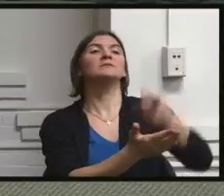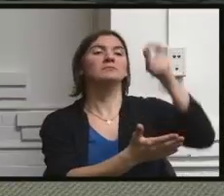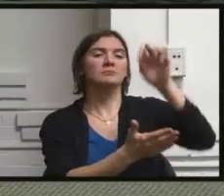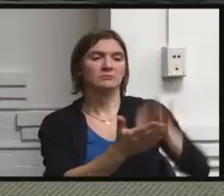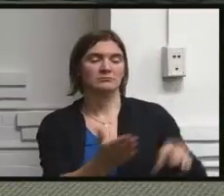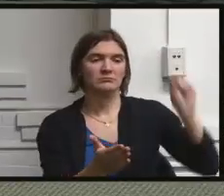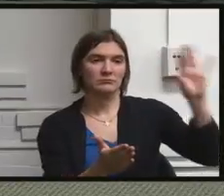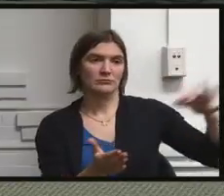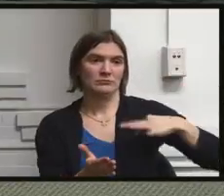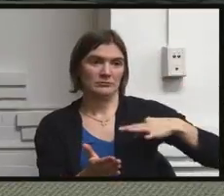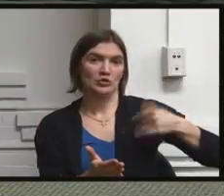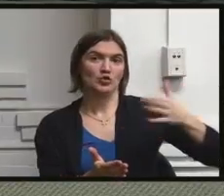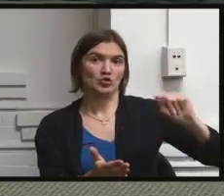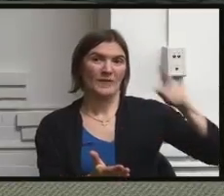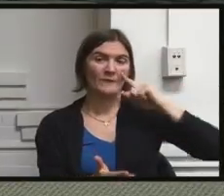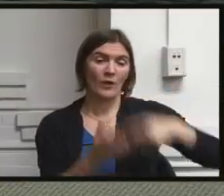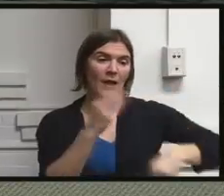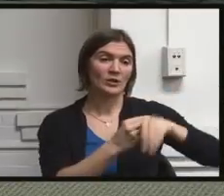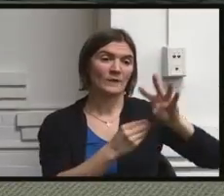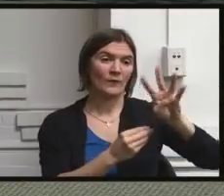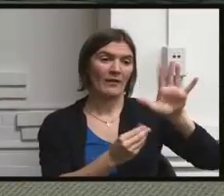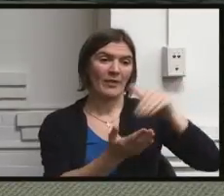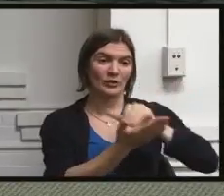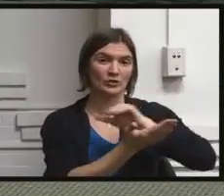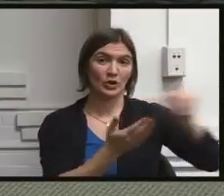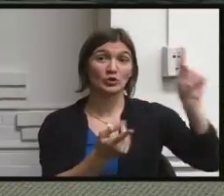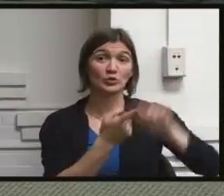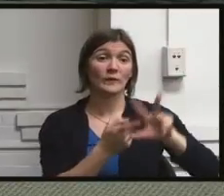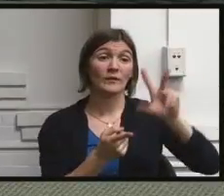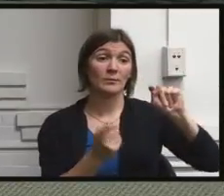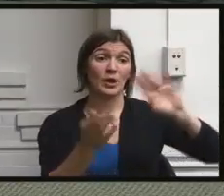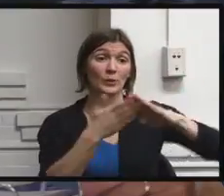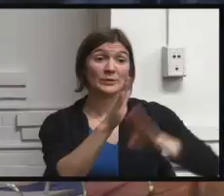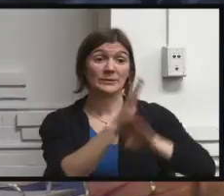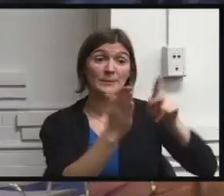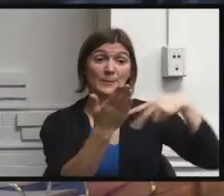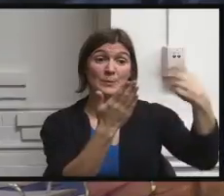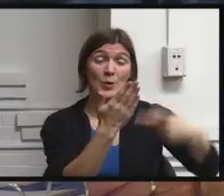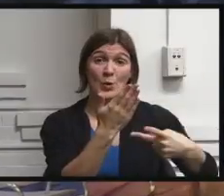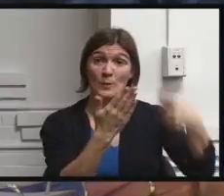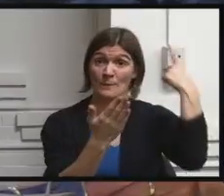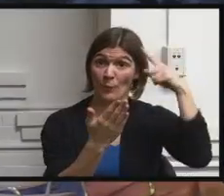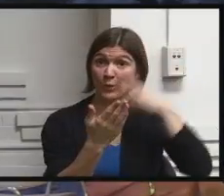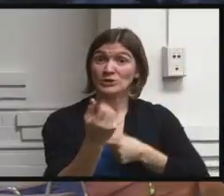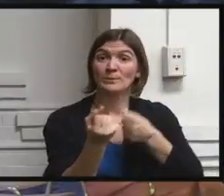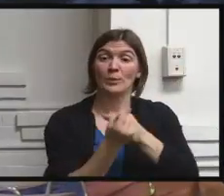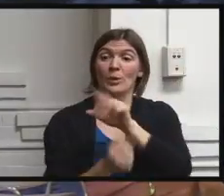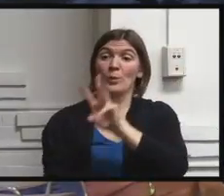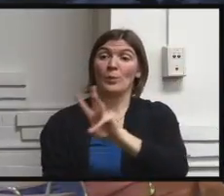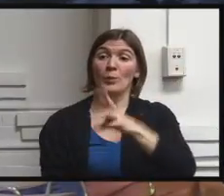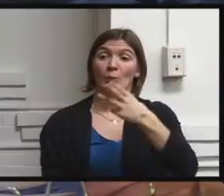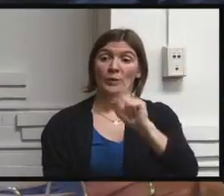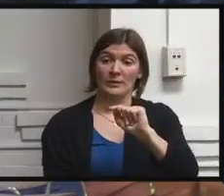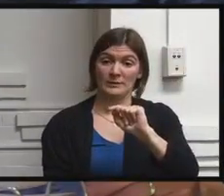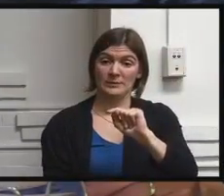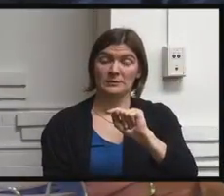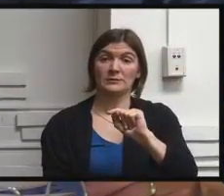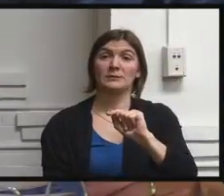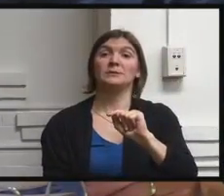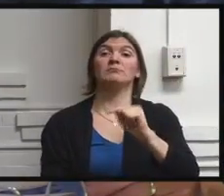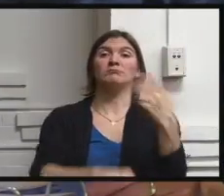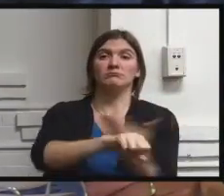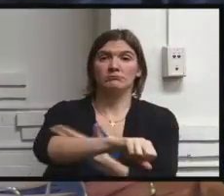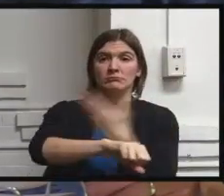$45,000 enhancement application request to the Vermont Community Development Program to support the Wyndham and Windsor Housing Trust